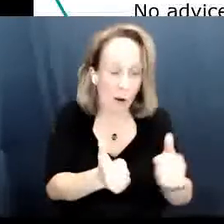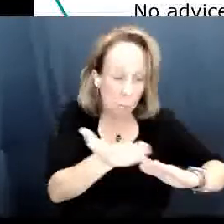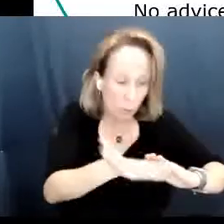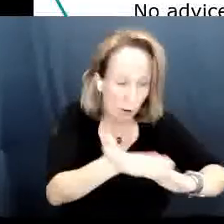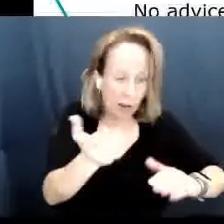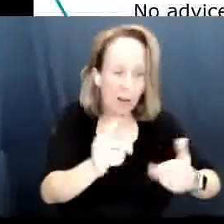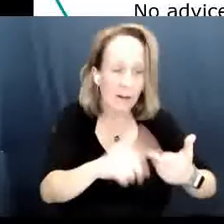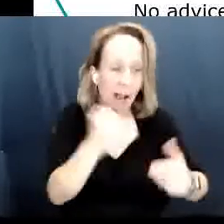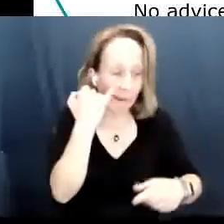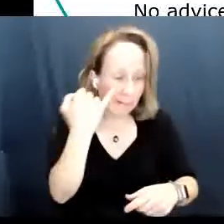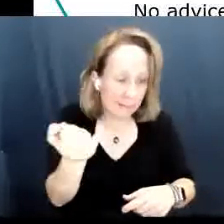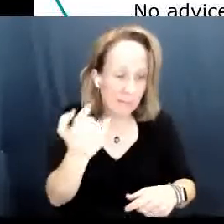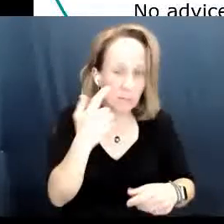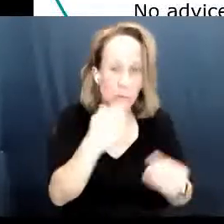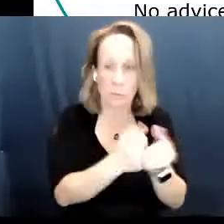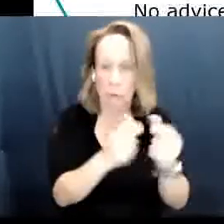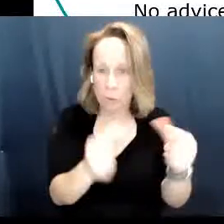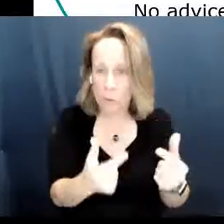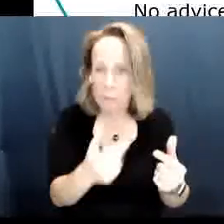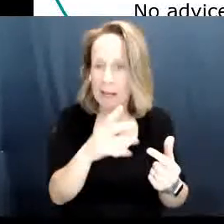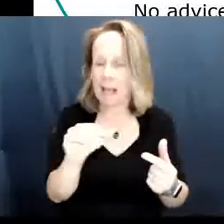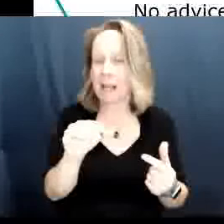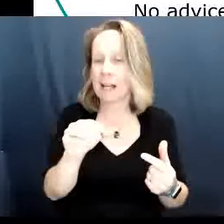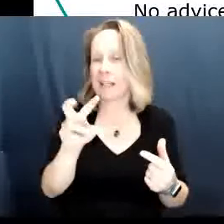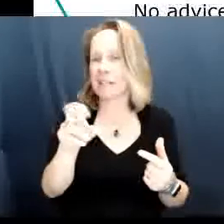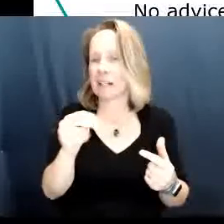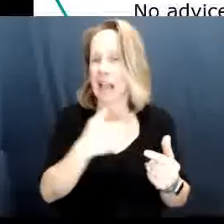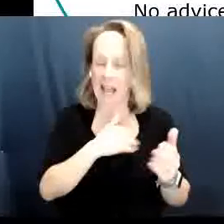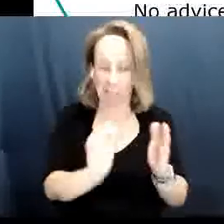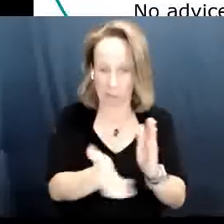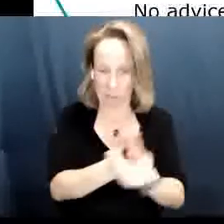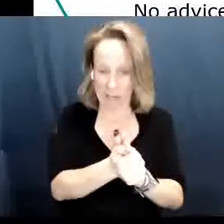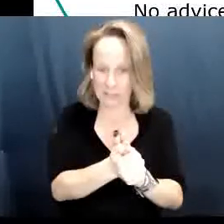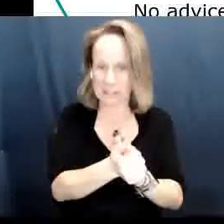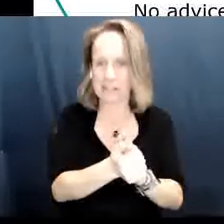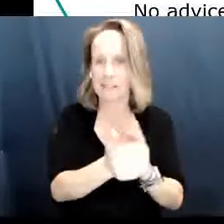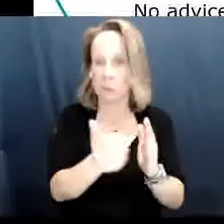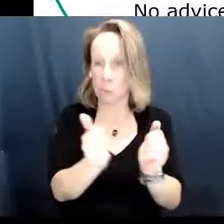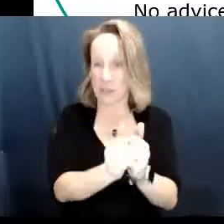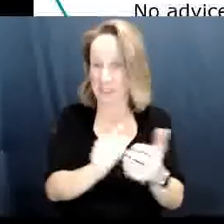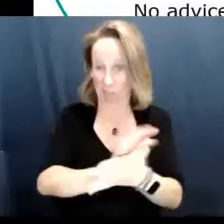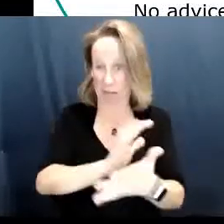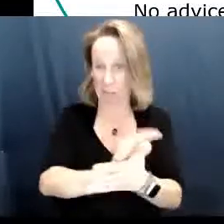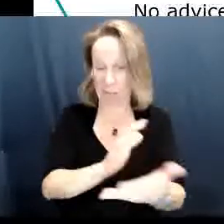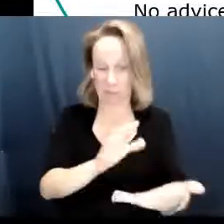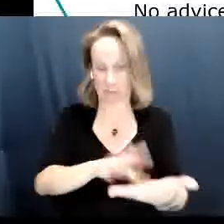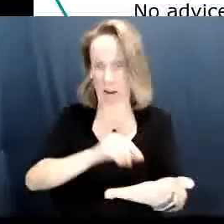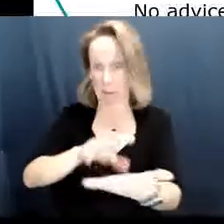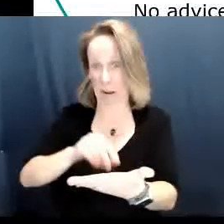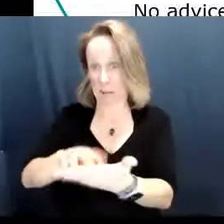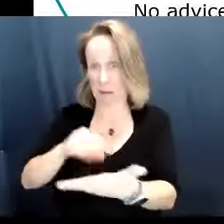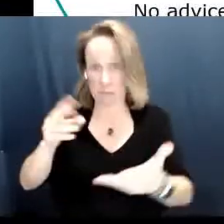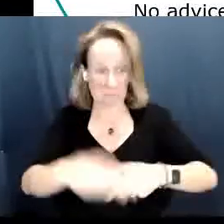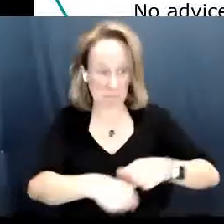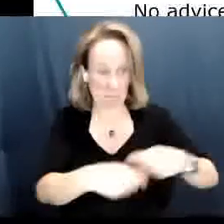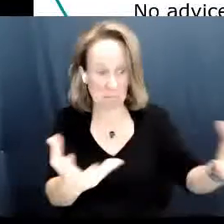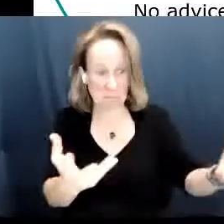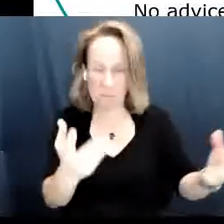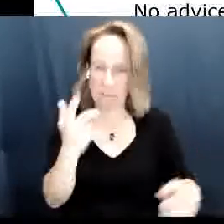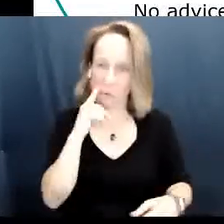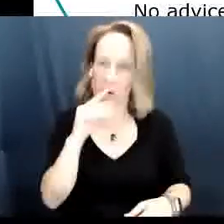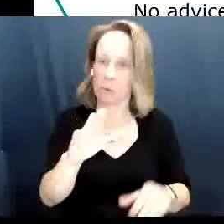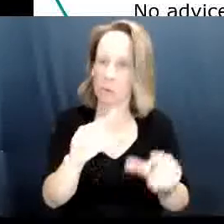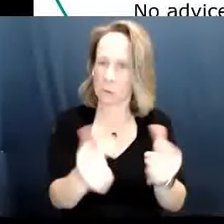for support groups, and they even have appendices with forms you can copy for your groups, so check them out. And if